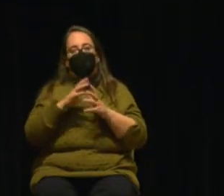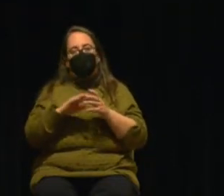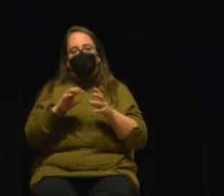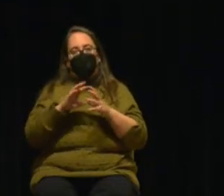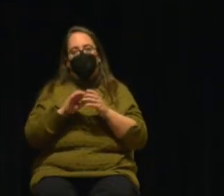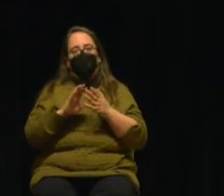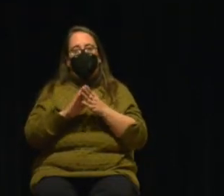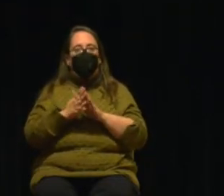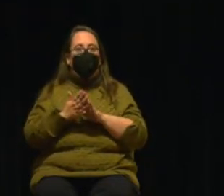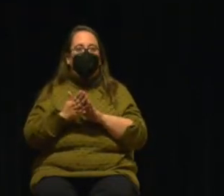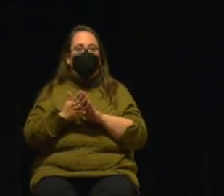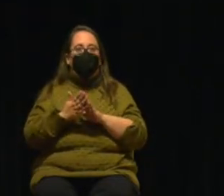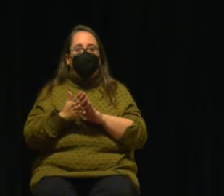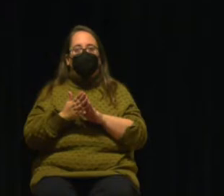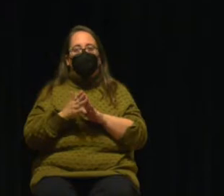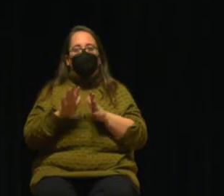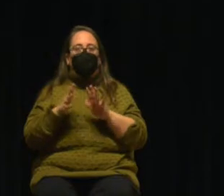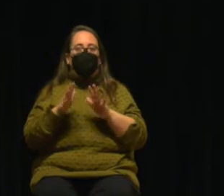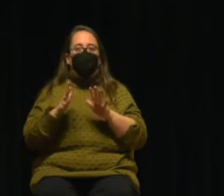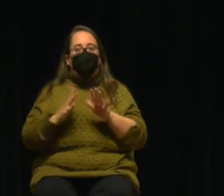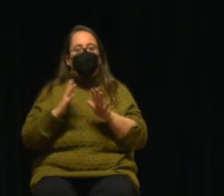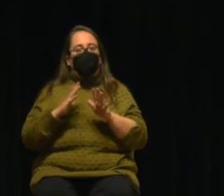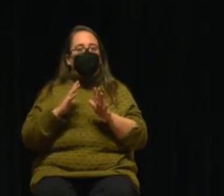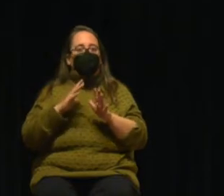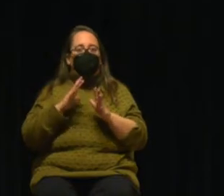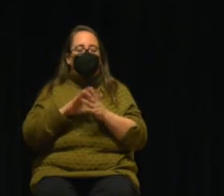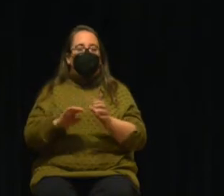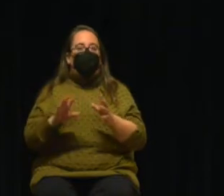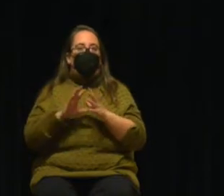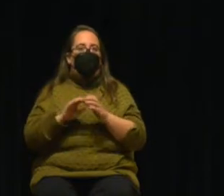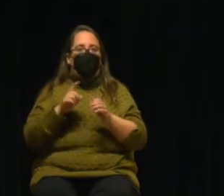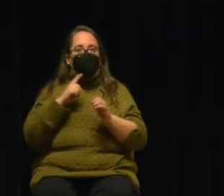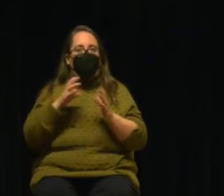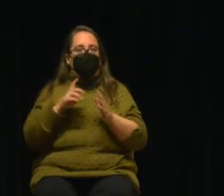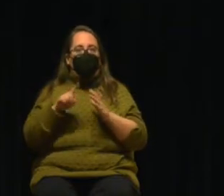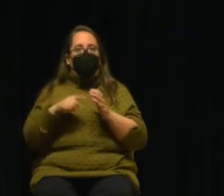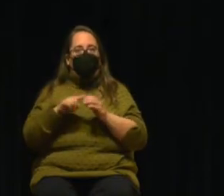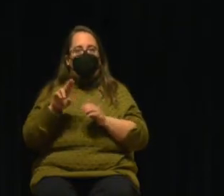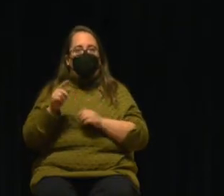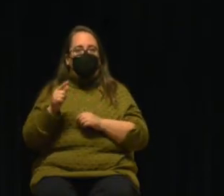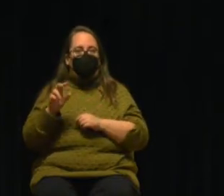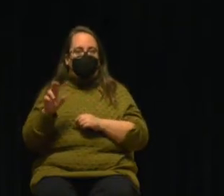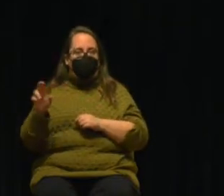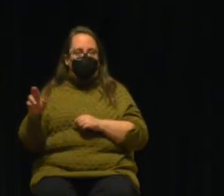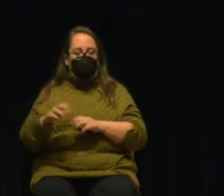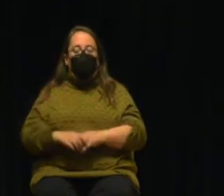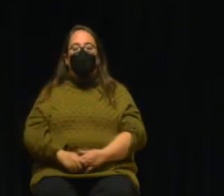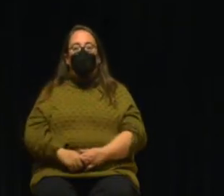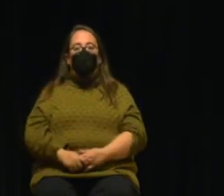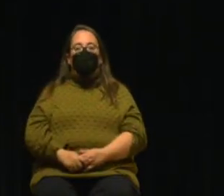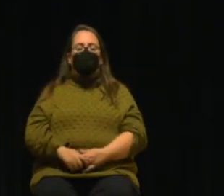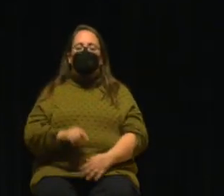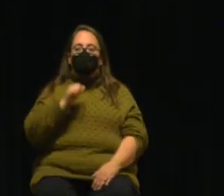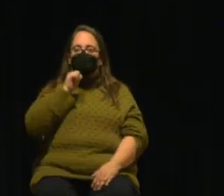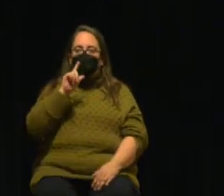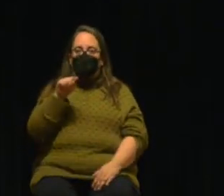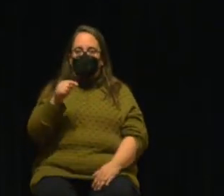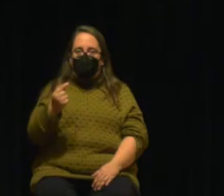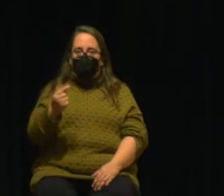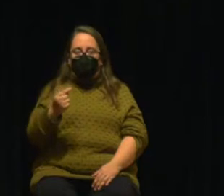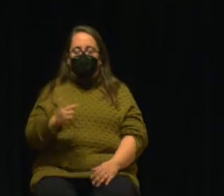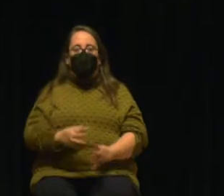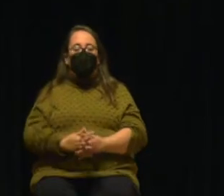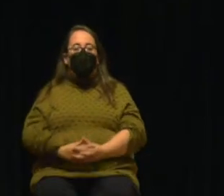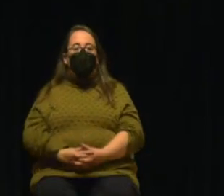He became a sort of semi-official storyteller of the Underground Railroad. He wasn't the only one, though, telling these